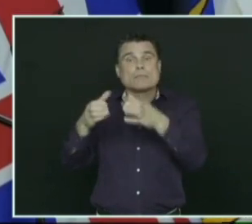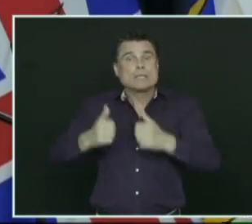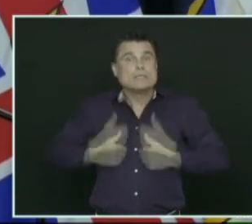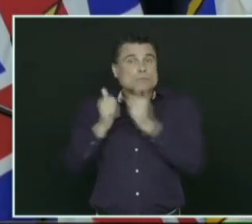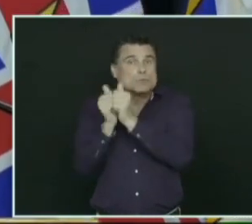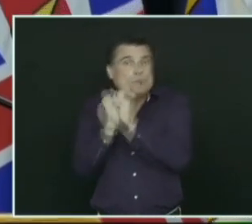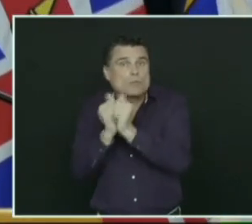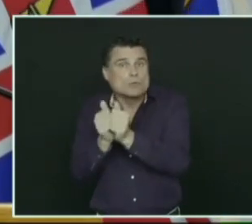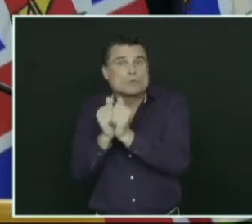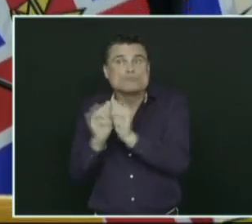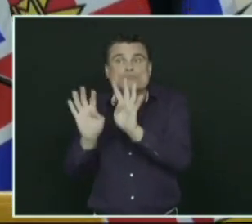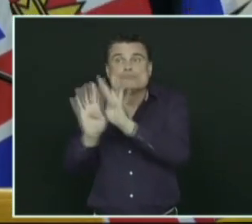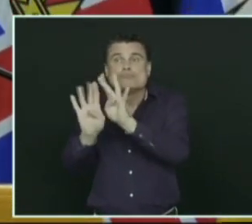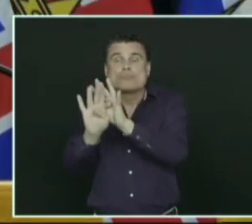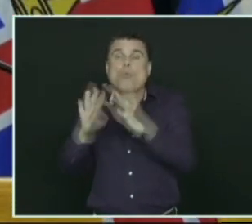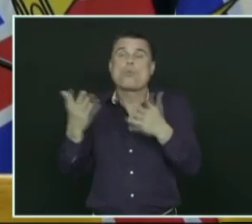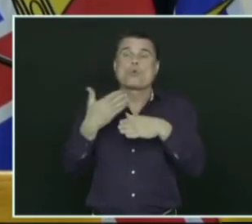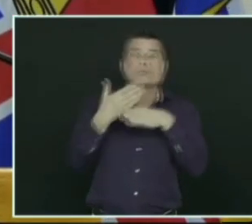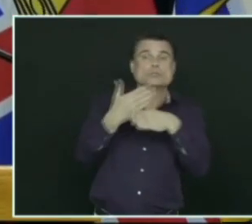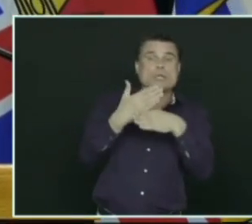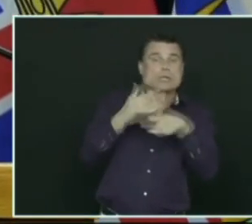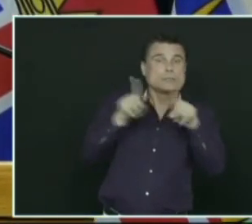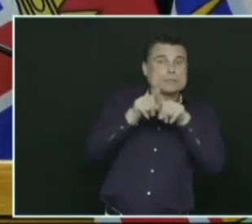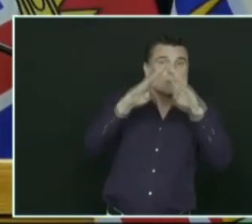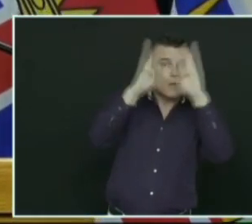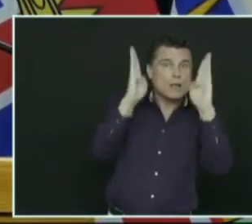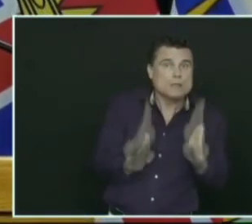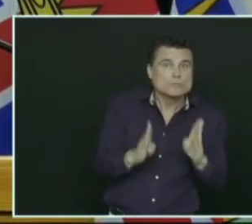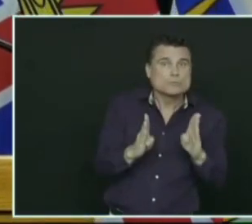Next question comes from Gordon Hoekstra, Vancouver Sun.